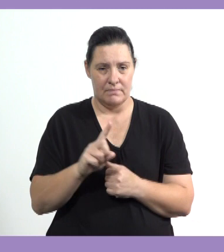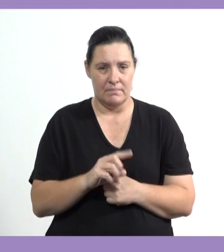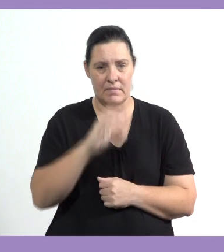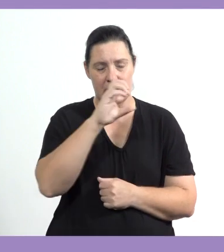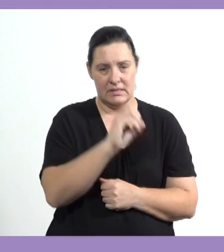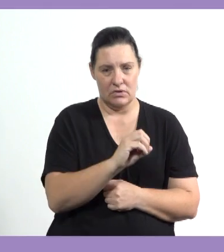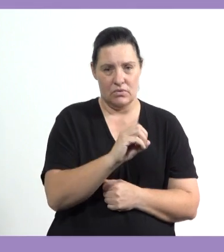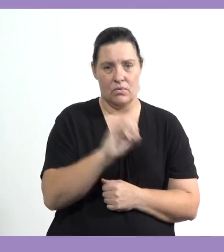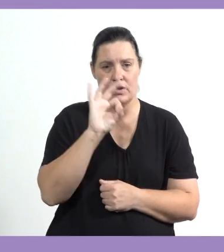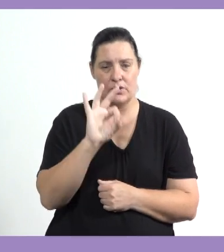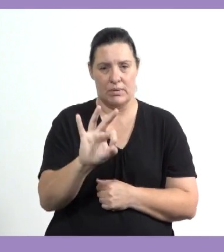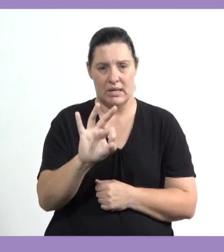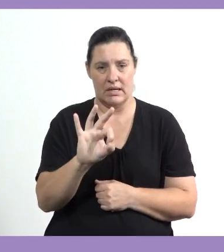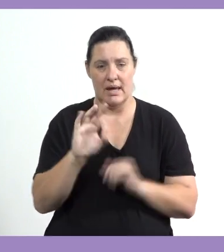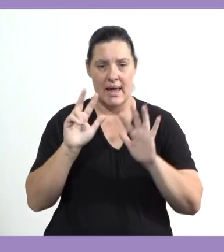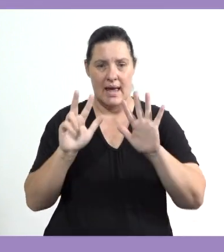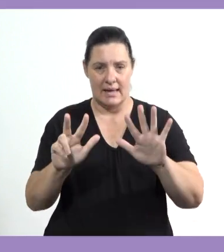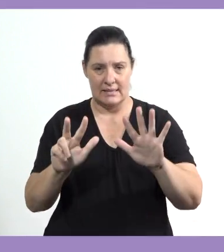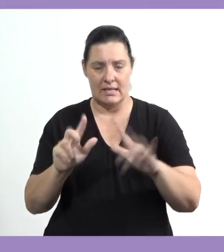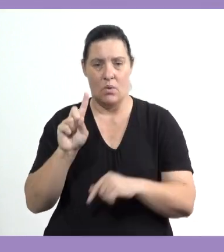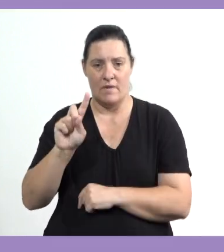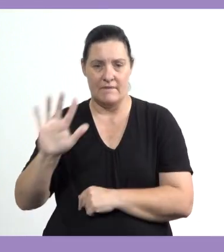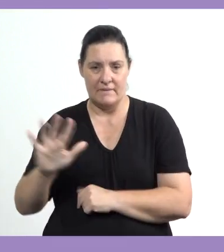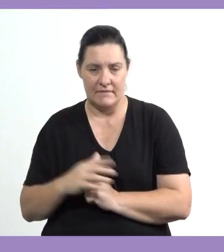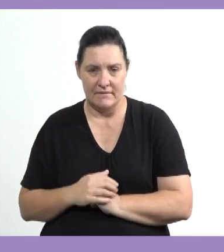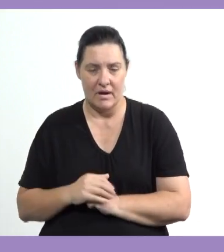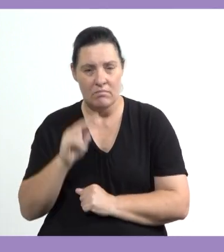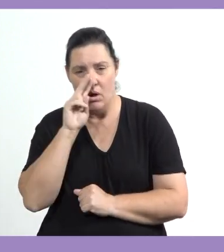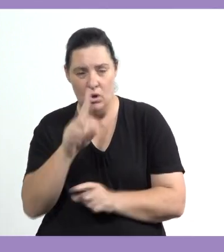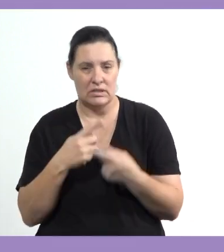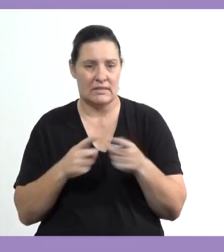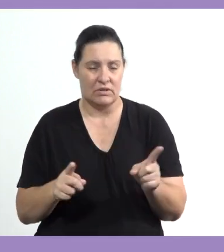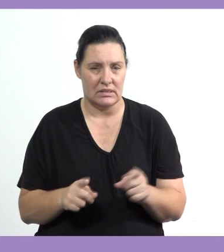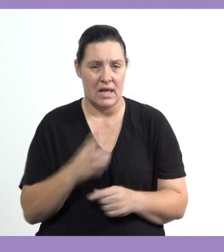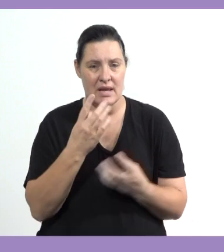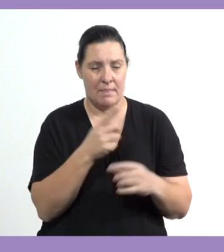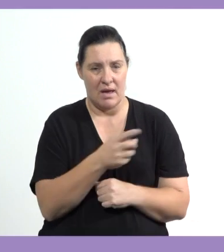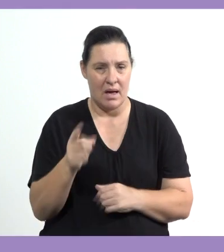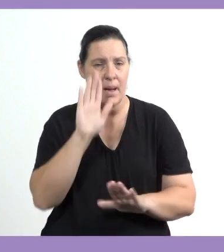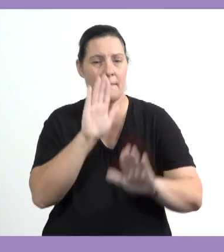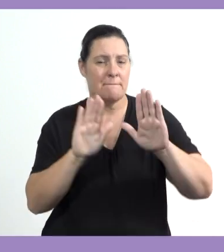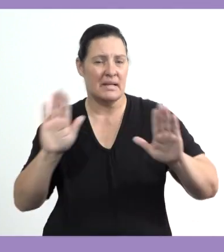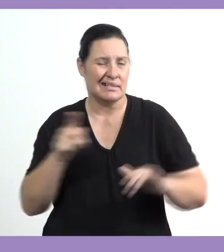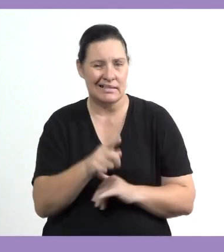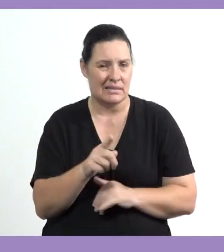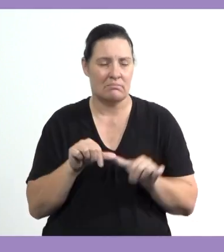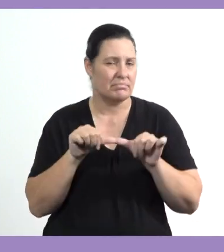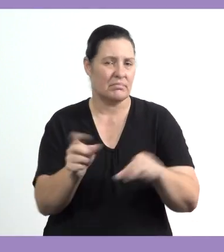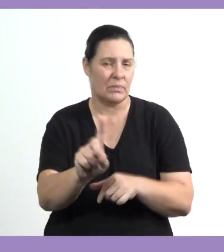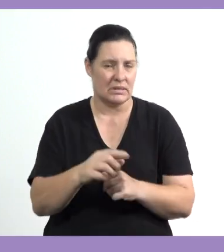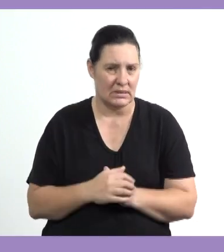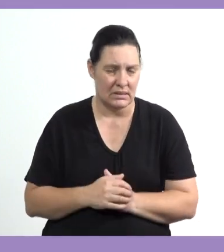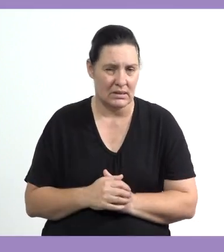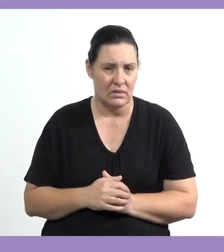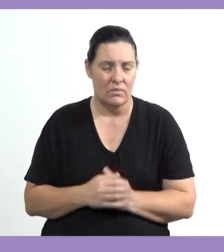here 0, 3, 8, and 15. Let's look at the difference between these numbers. What pattern is going on